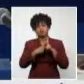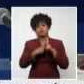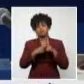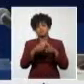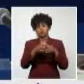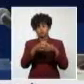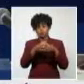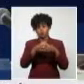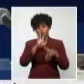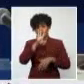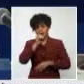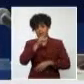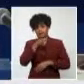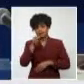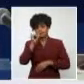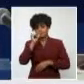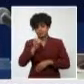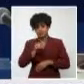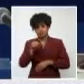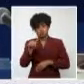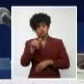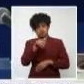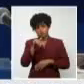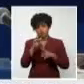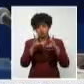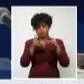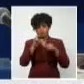also 42.8%.